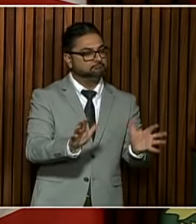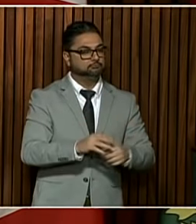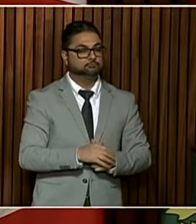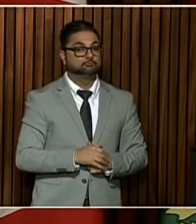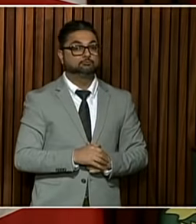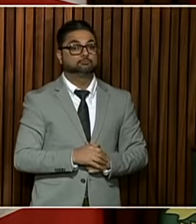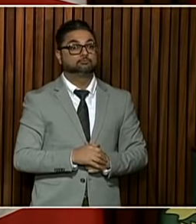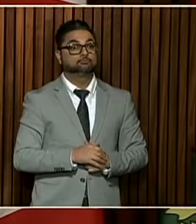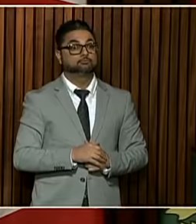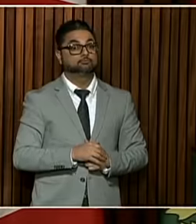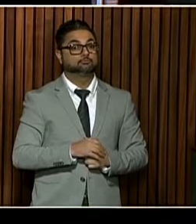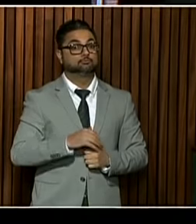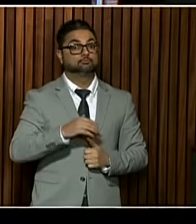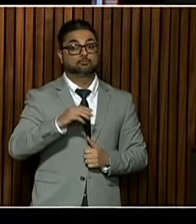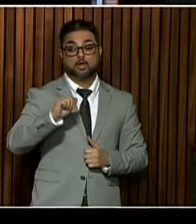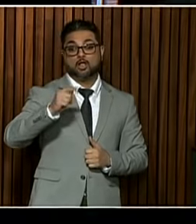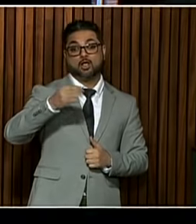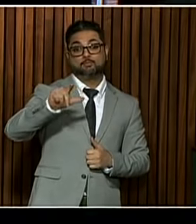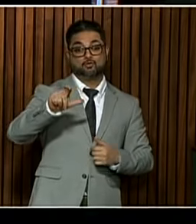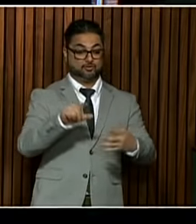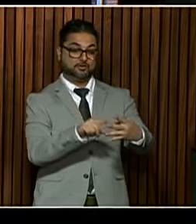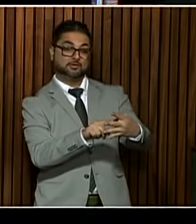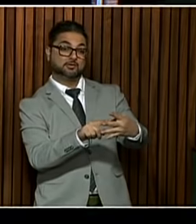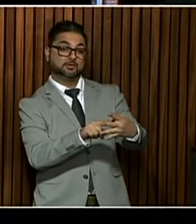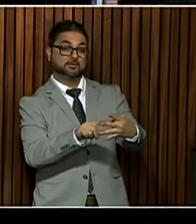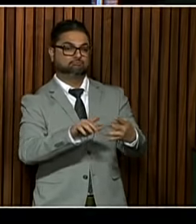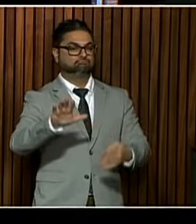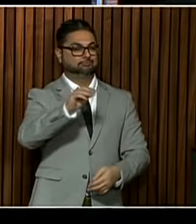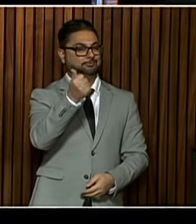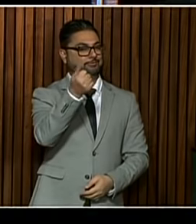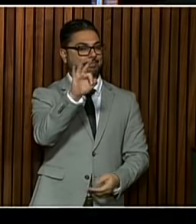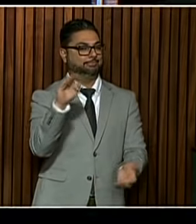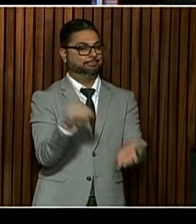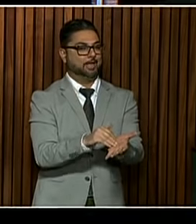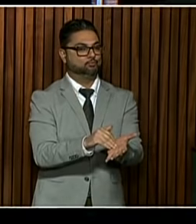19,000 by mid-April. Okay, next question.